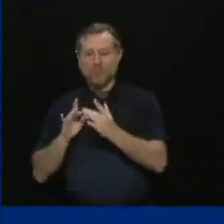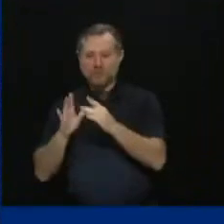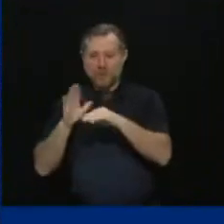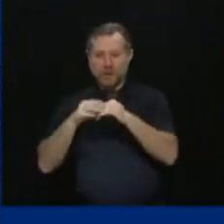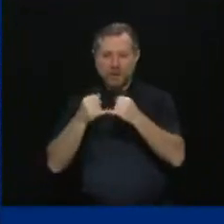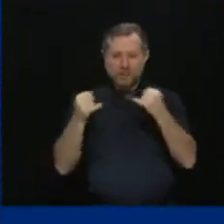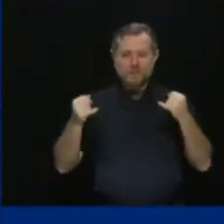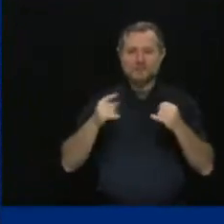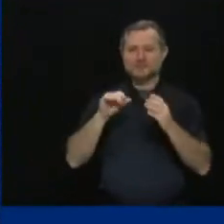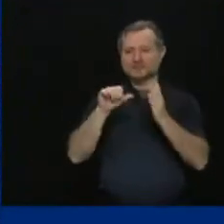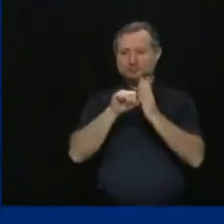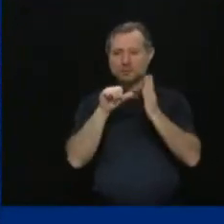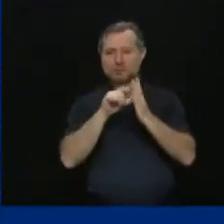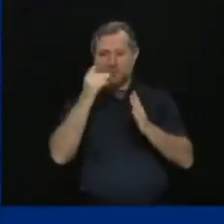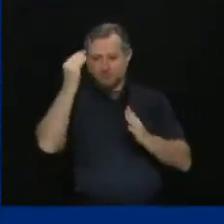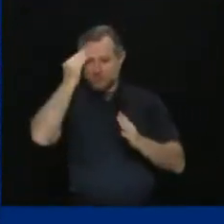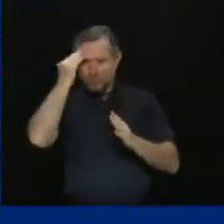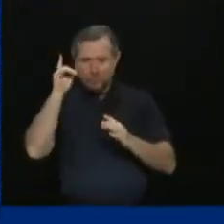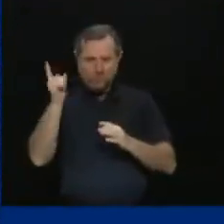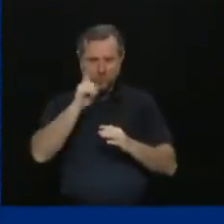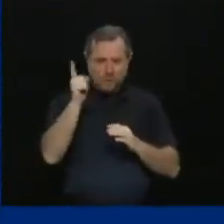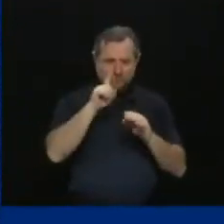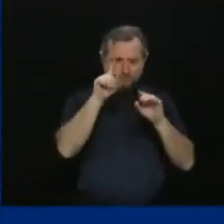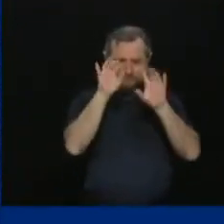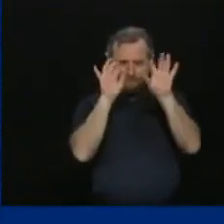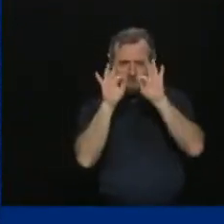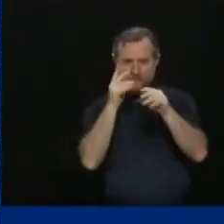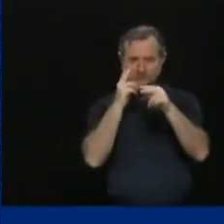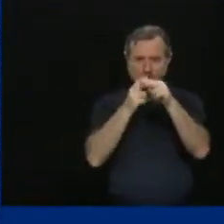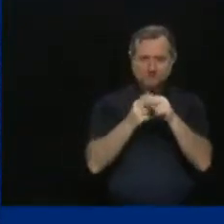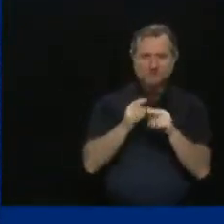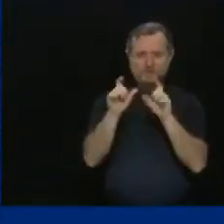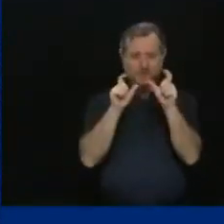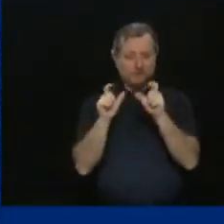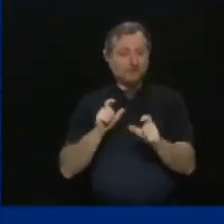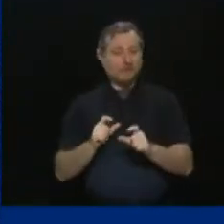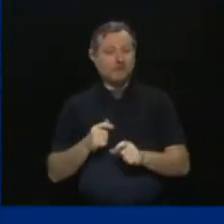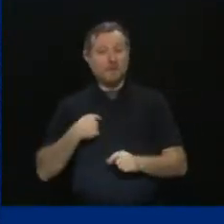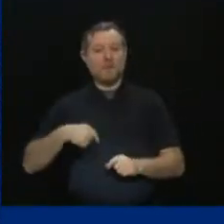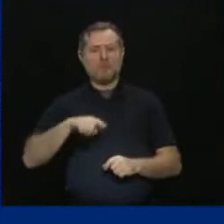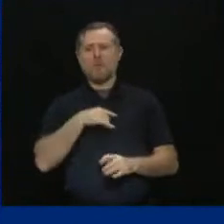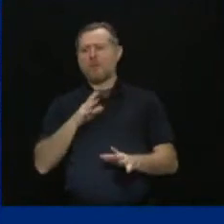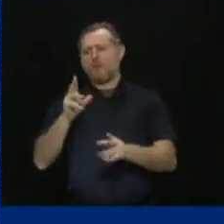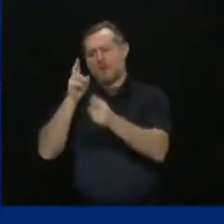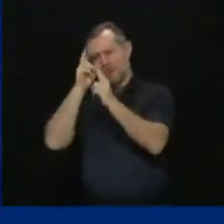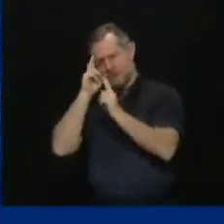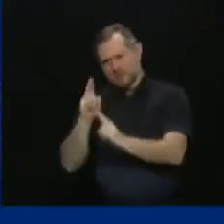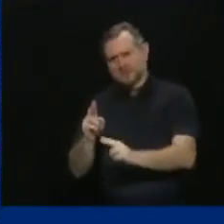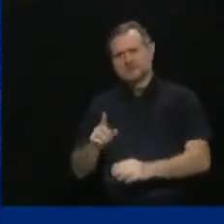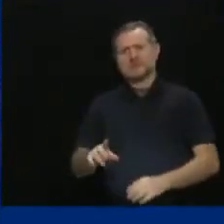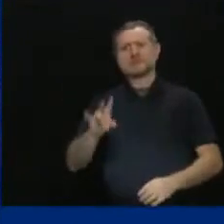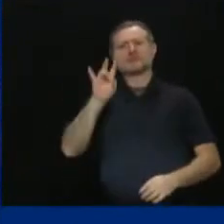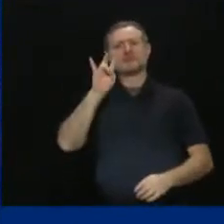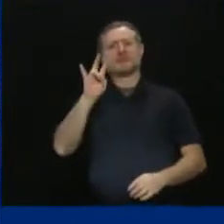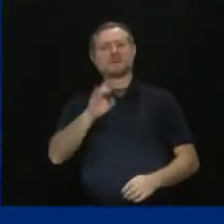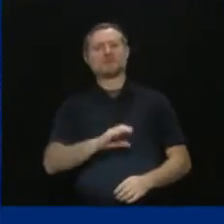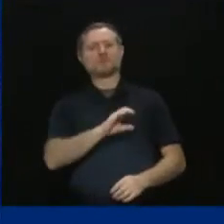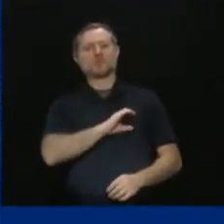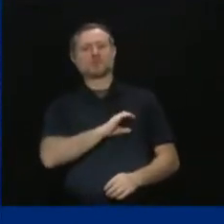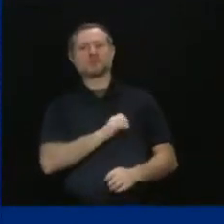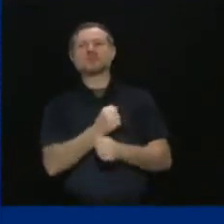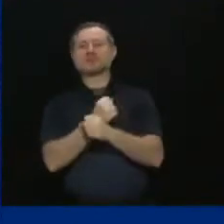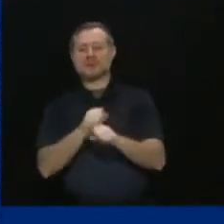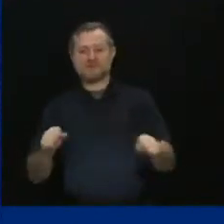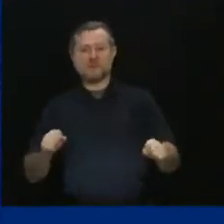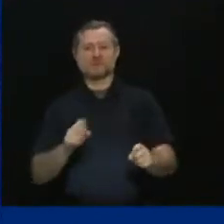go. We just had an award ceremony in Mount Pleasant where we honored 7 police officers who saved 7 lives. 7 people